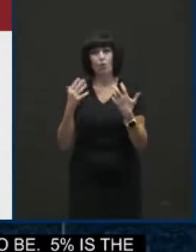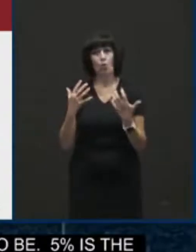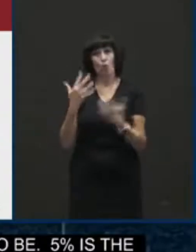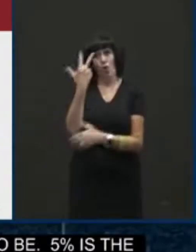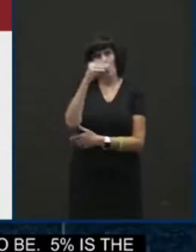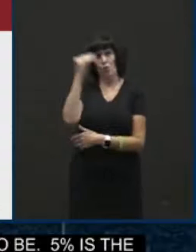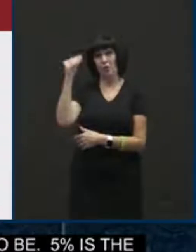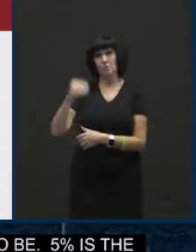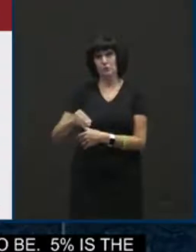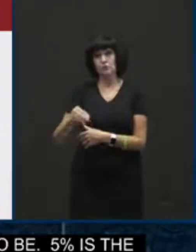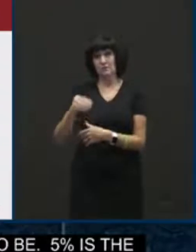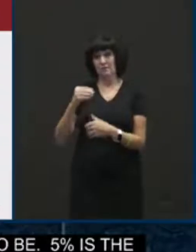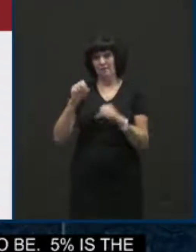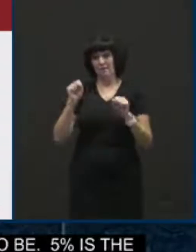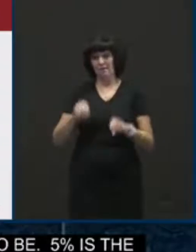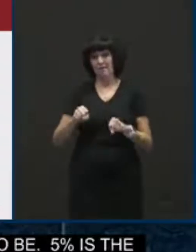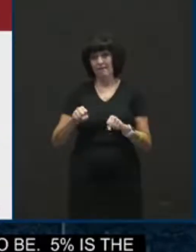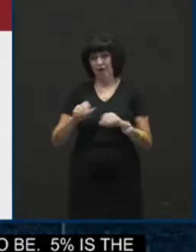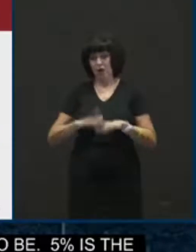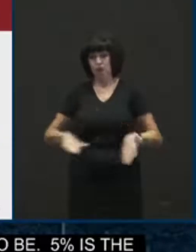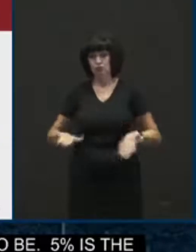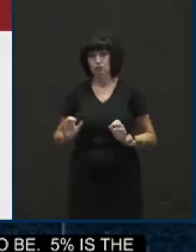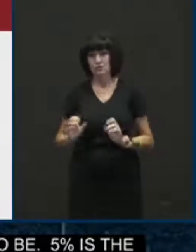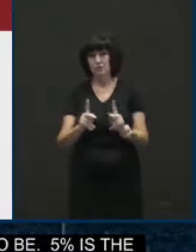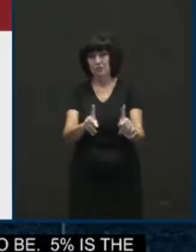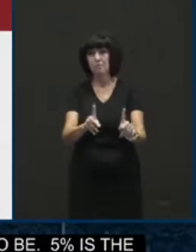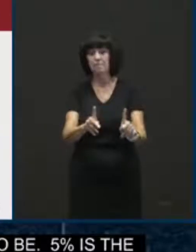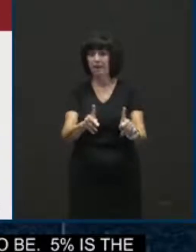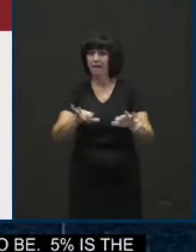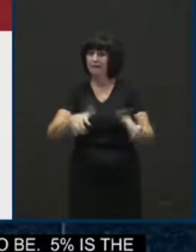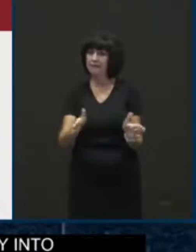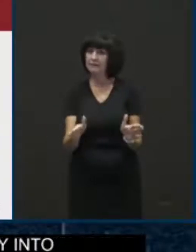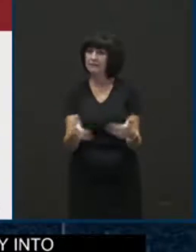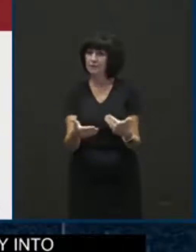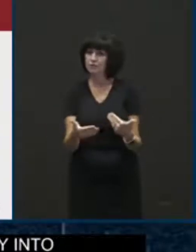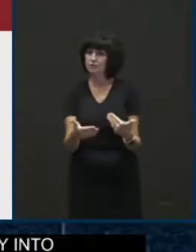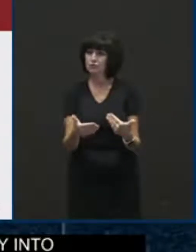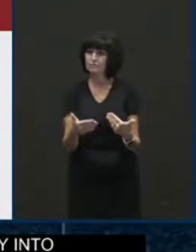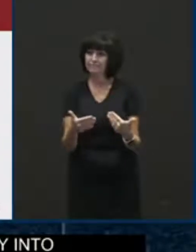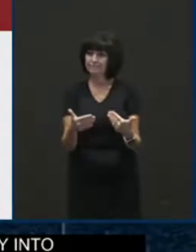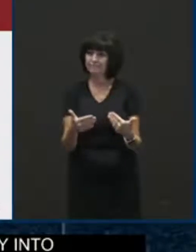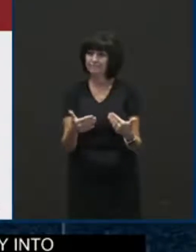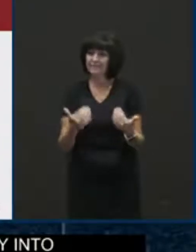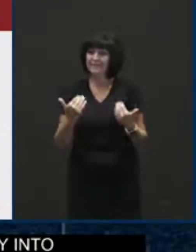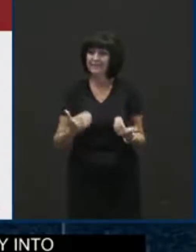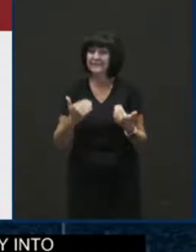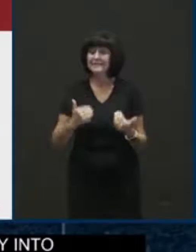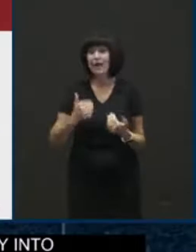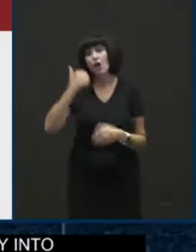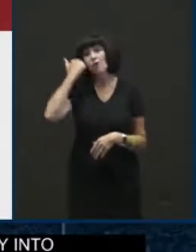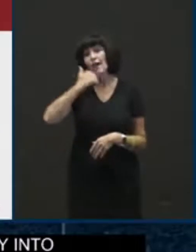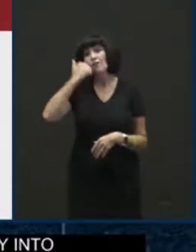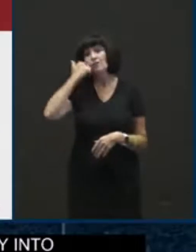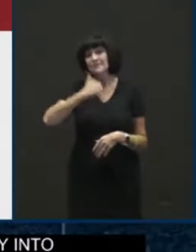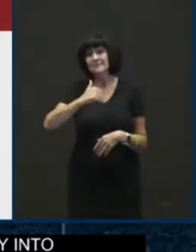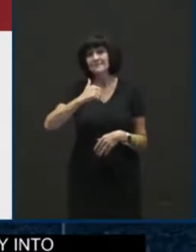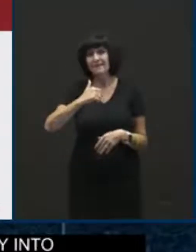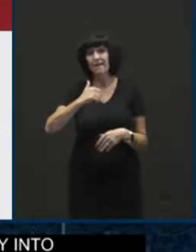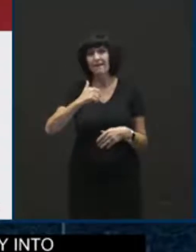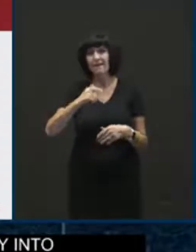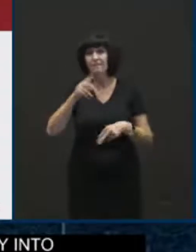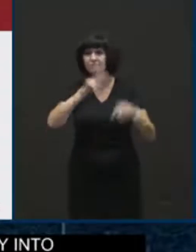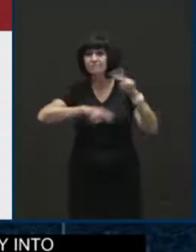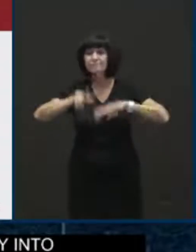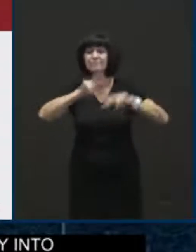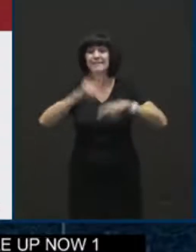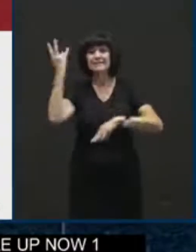into classrooms, and so that's ultimately the goal. And we're up now over 100 on the 7-day moving average for new positive